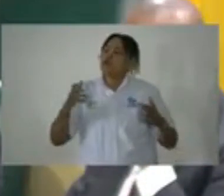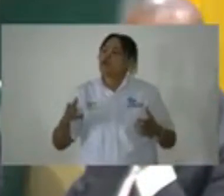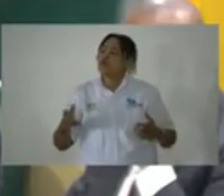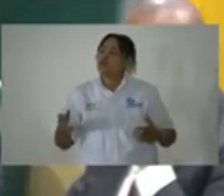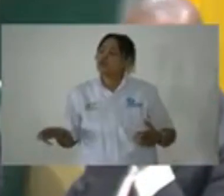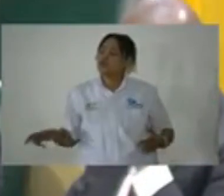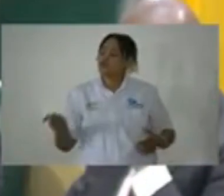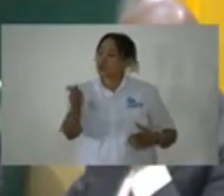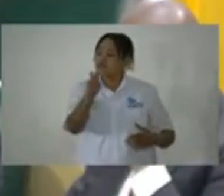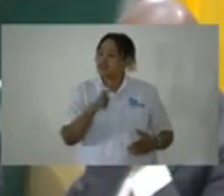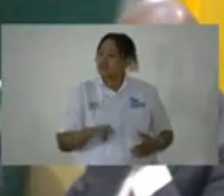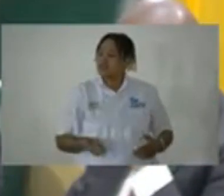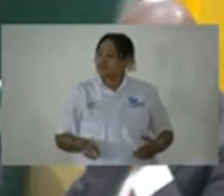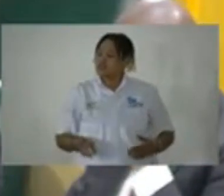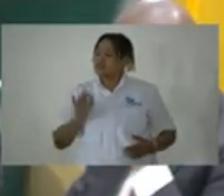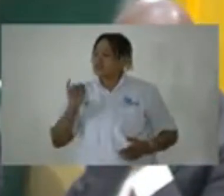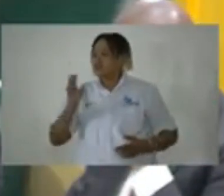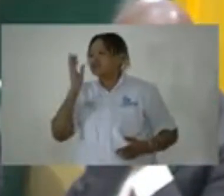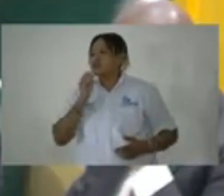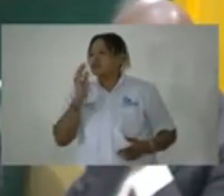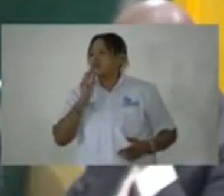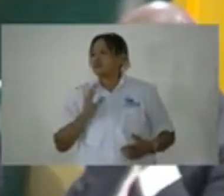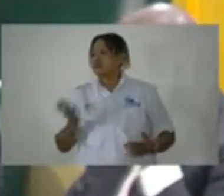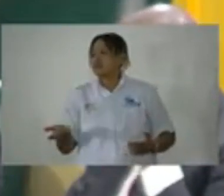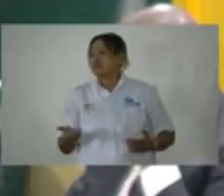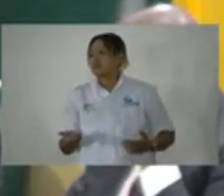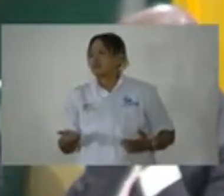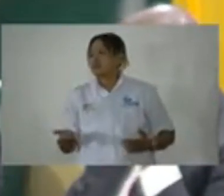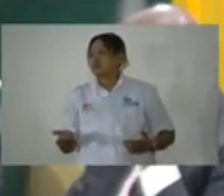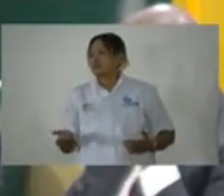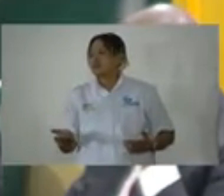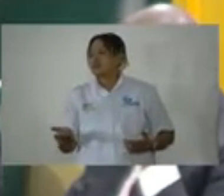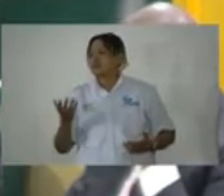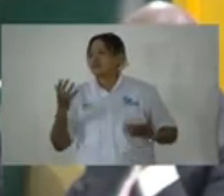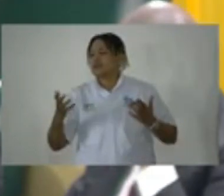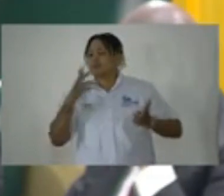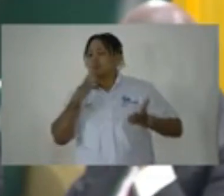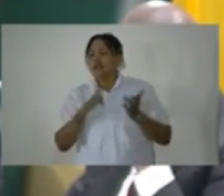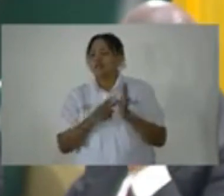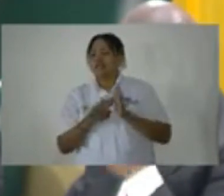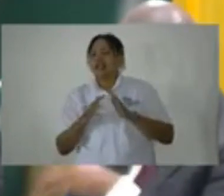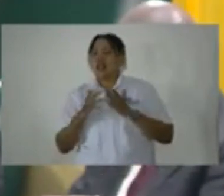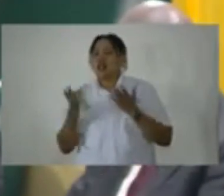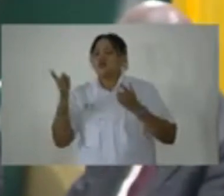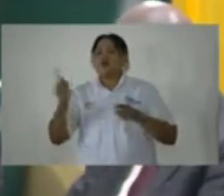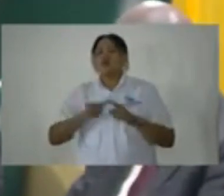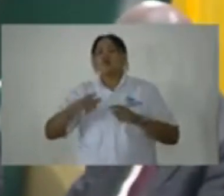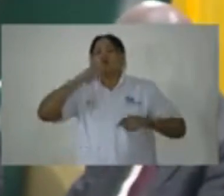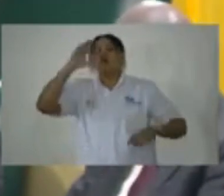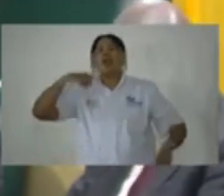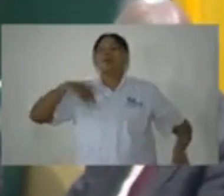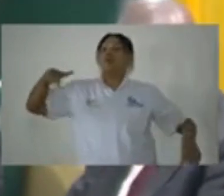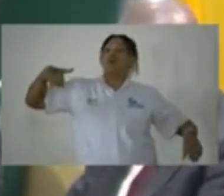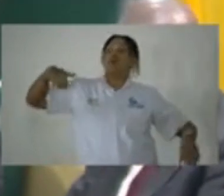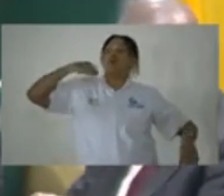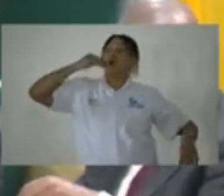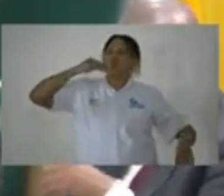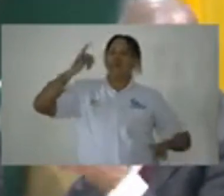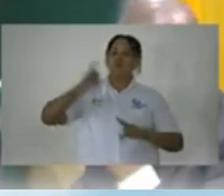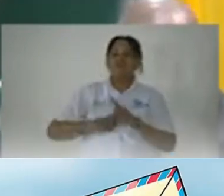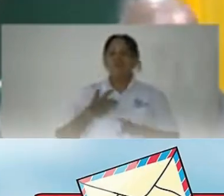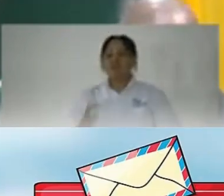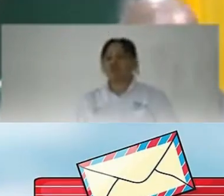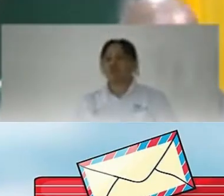travel, and that experience may not mean a lot to you, but when they get a chance on the month to pick